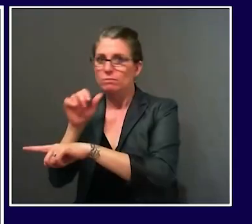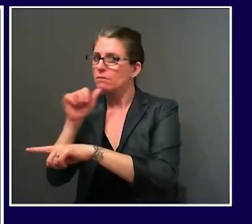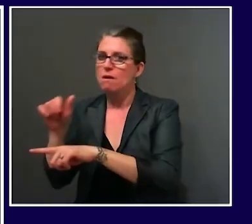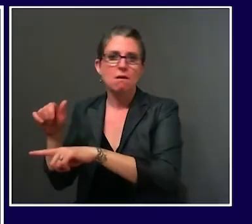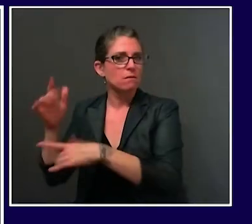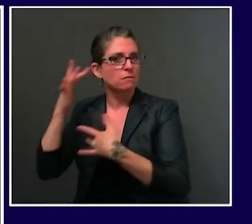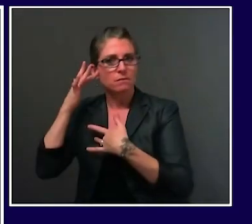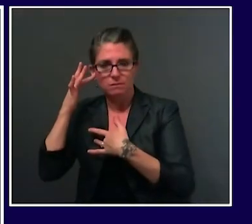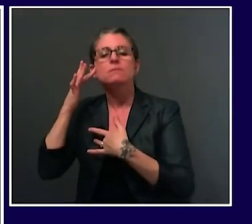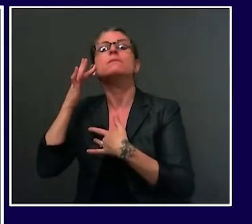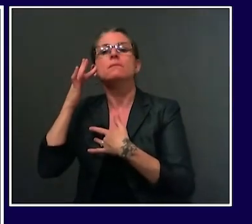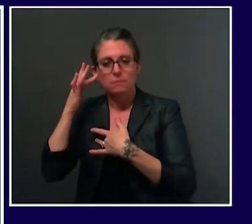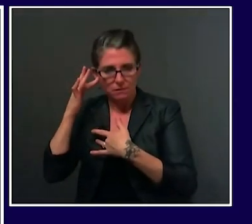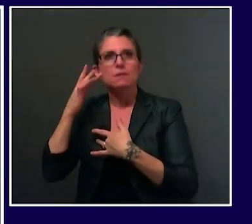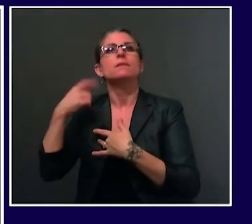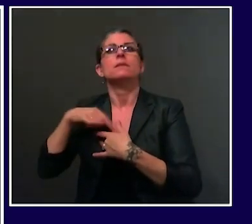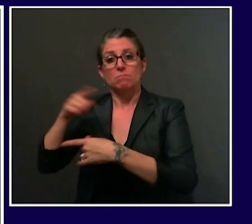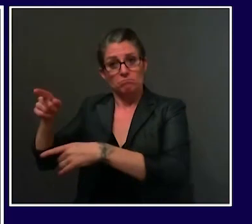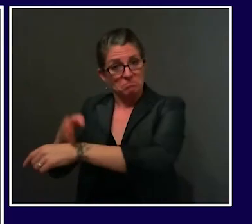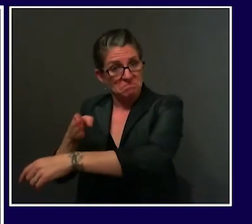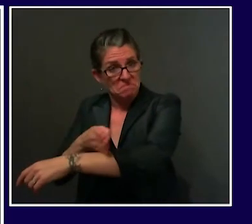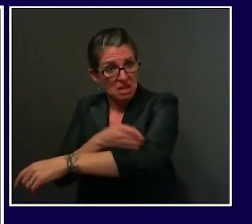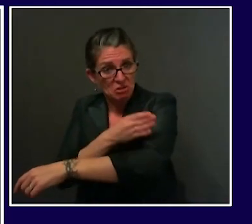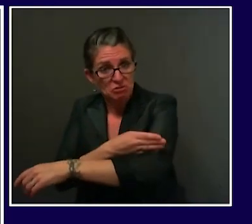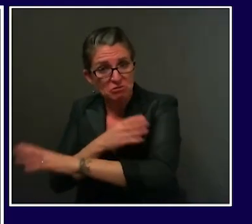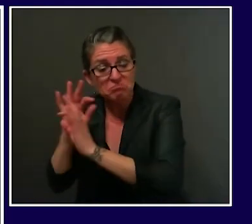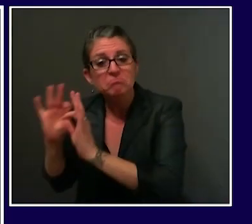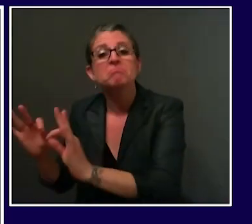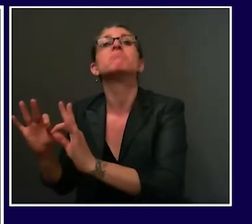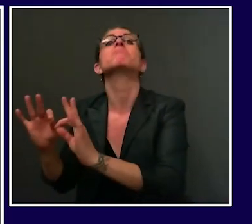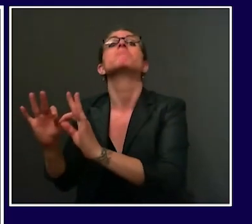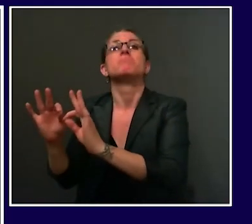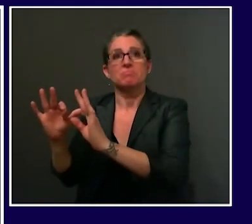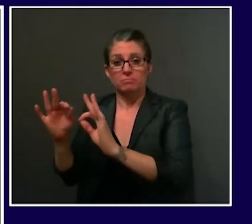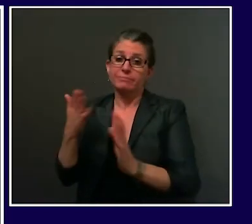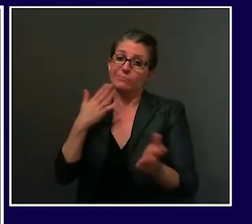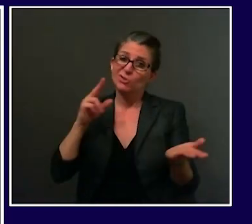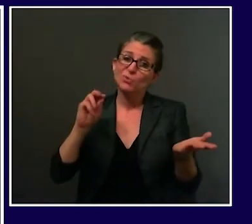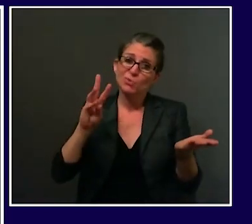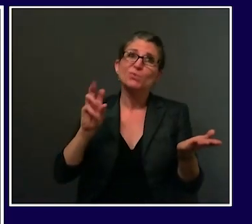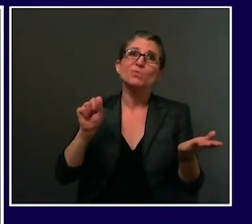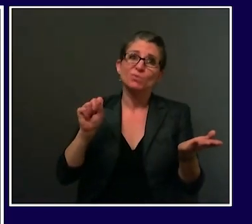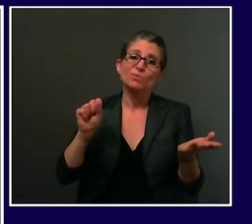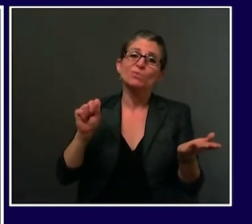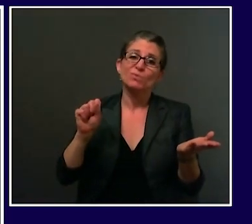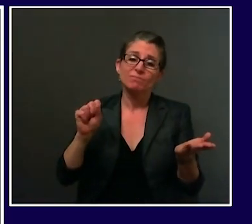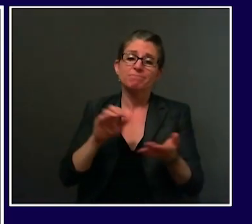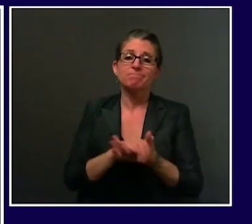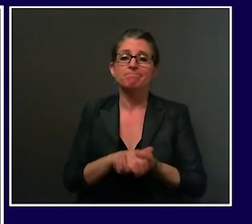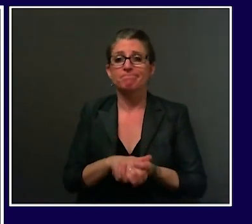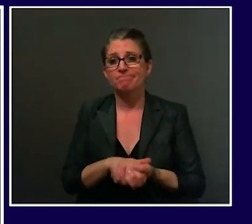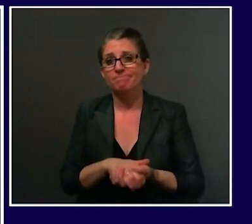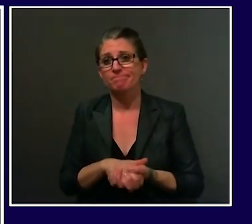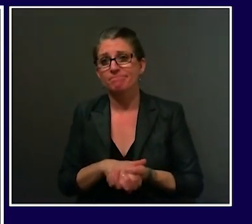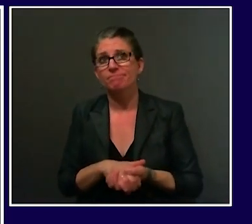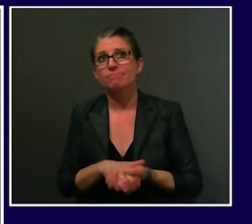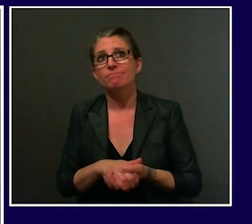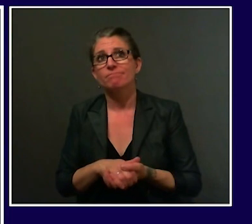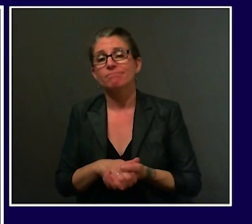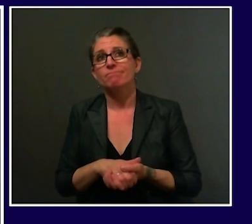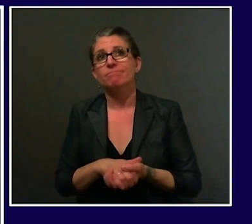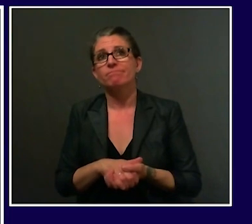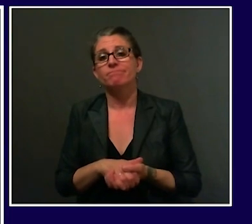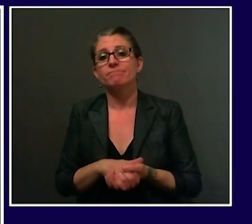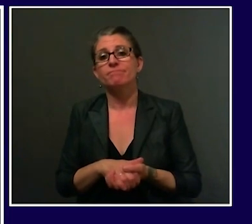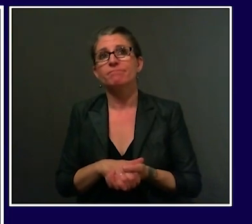That's a good thing, and a piece of good news at a time when there's not a lot of it around. With that, everyone, I would like to